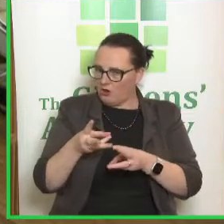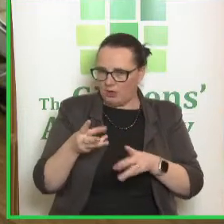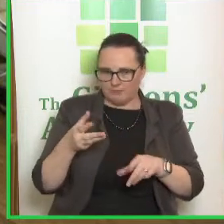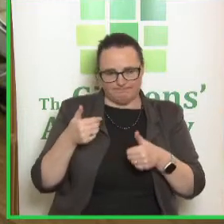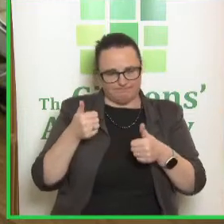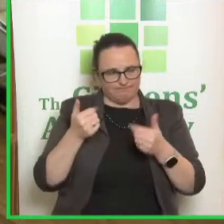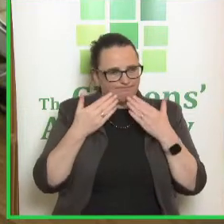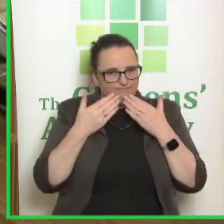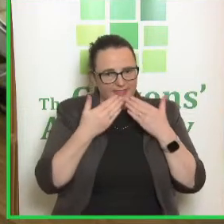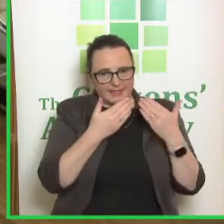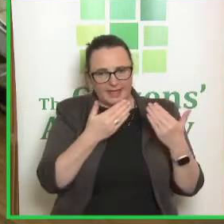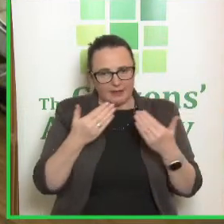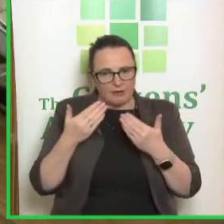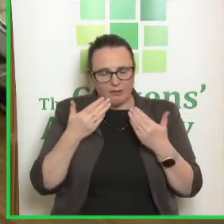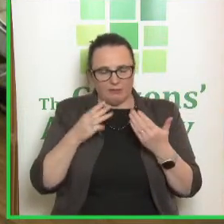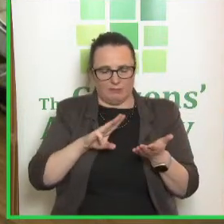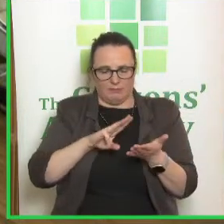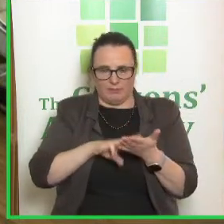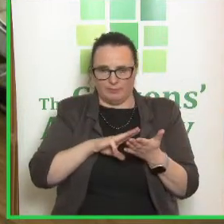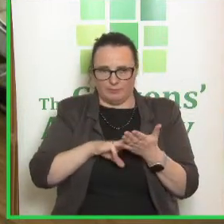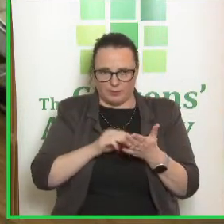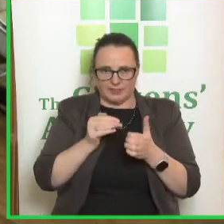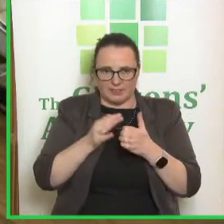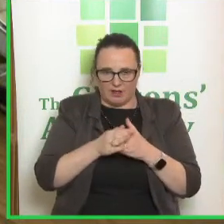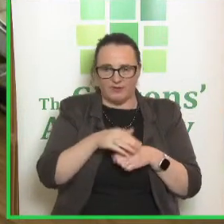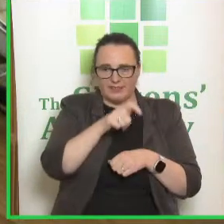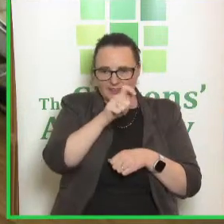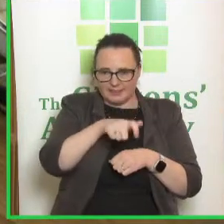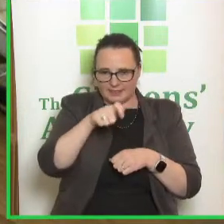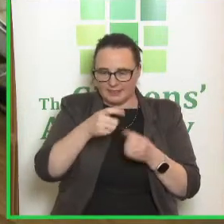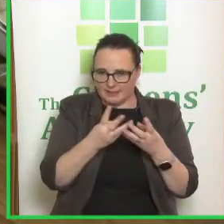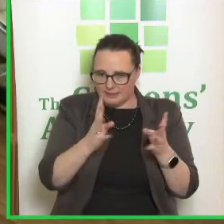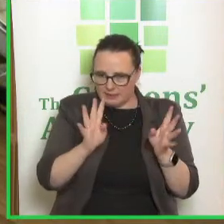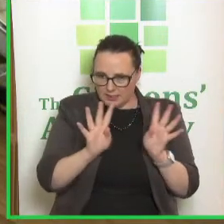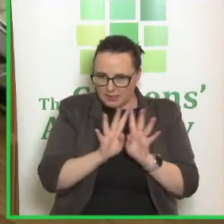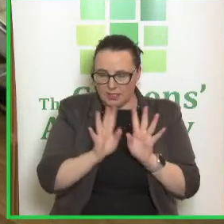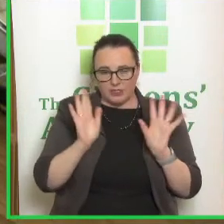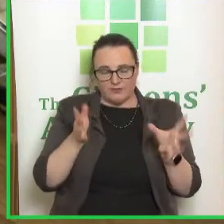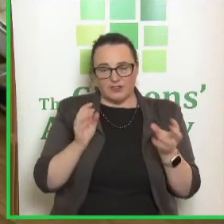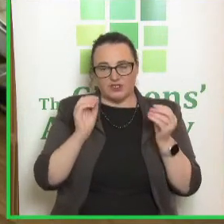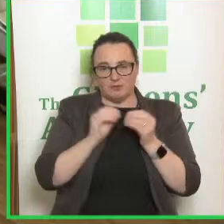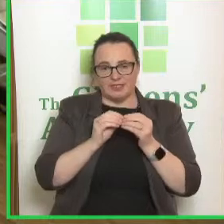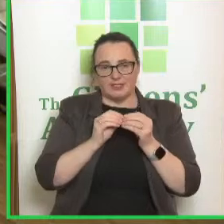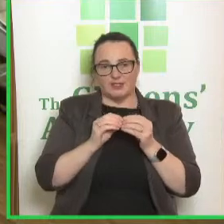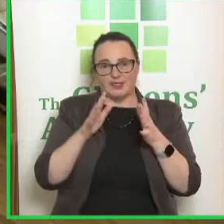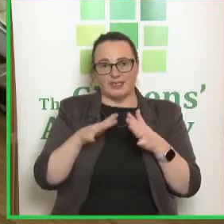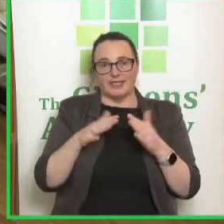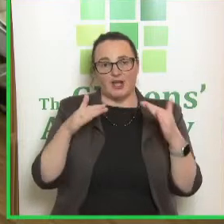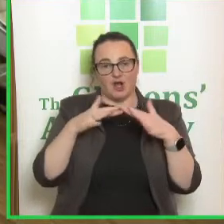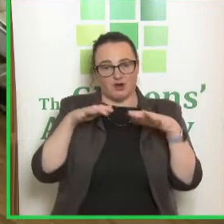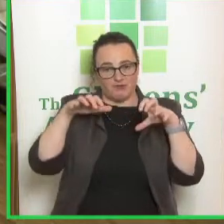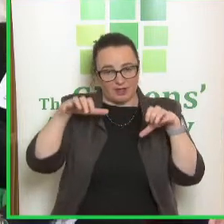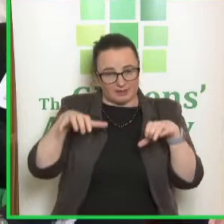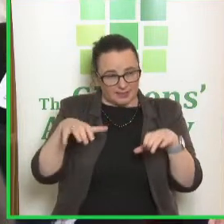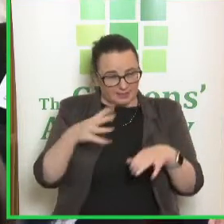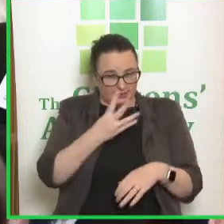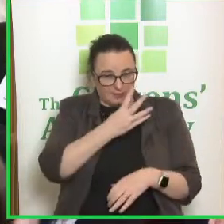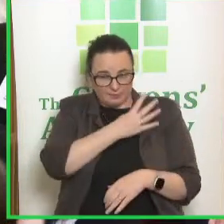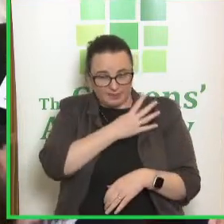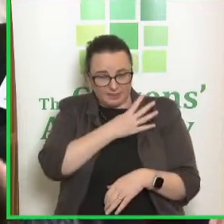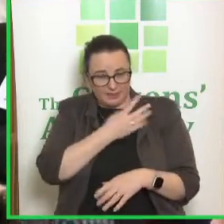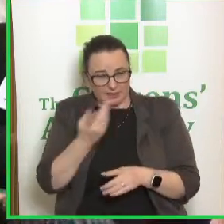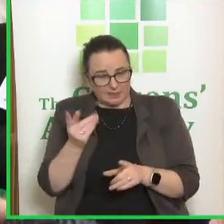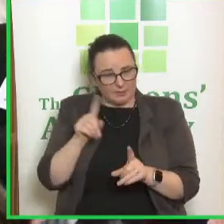to thank all of the members of the Citizens' Assembly. You had mentioned the Oireachtas Committee. Sorry, Minister, I want to come back to you on that. Just